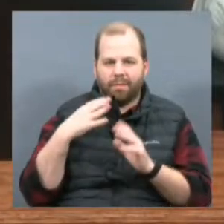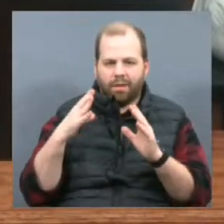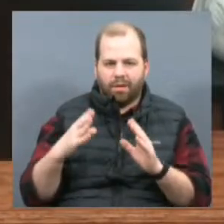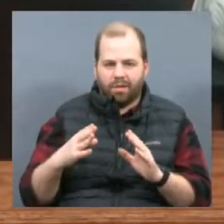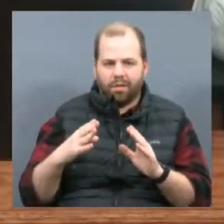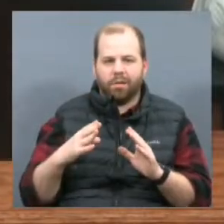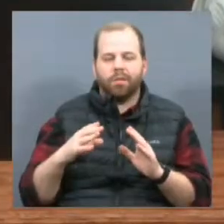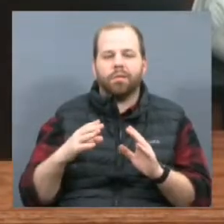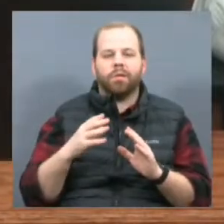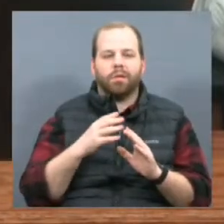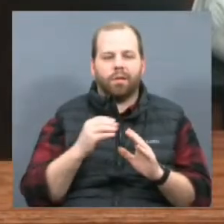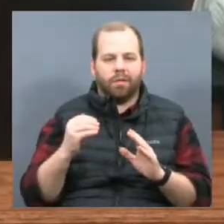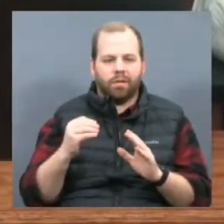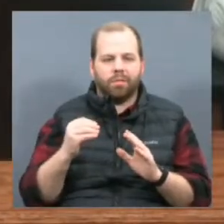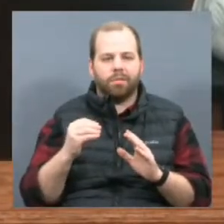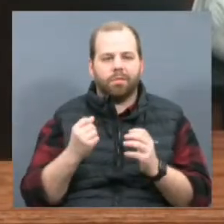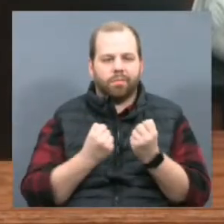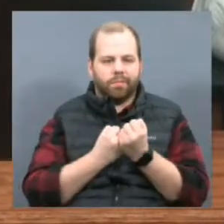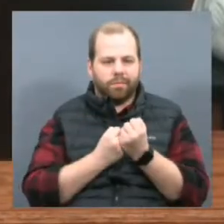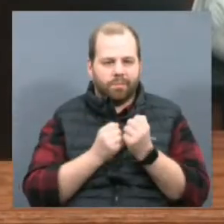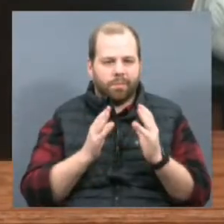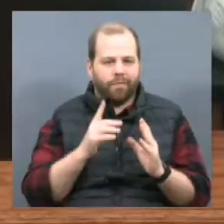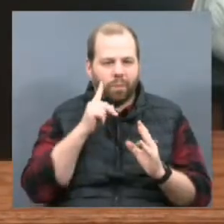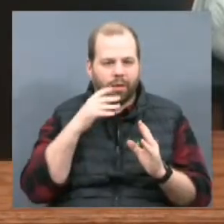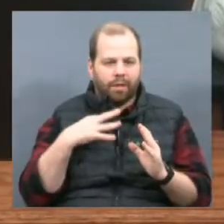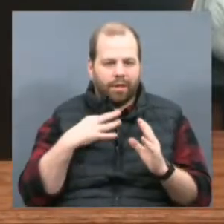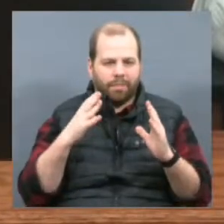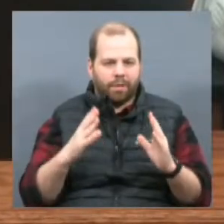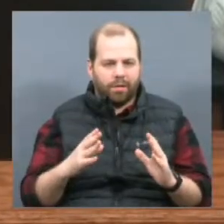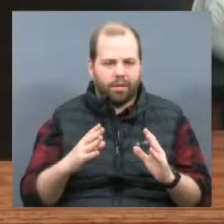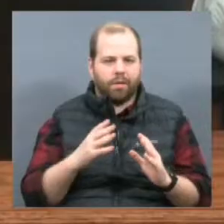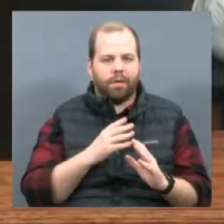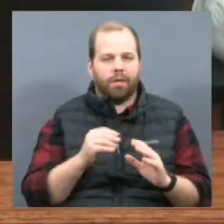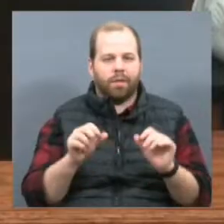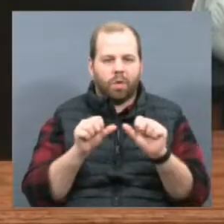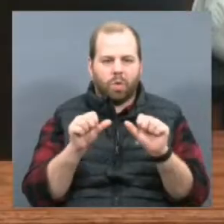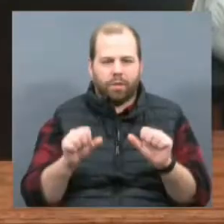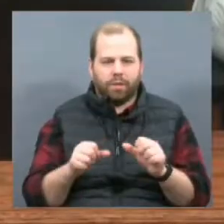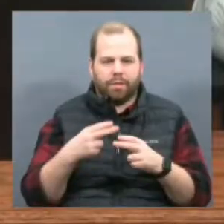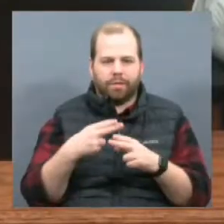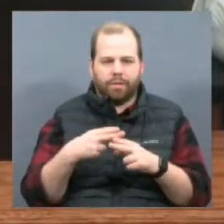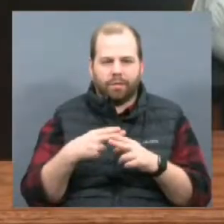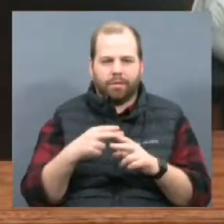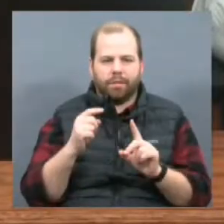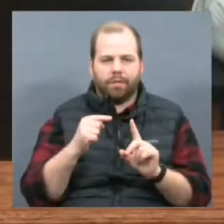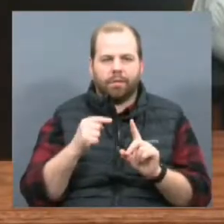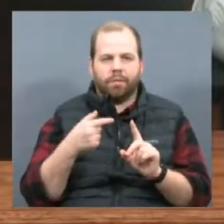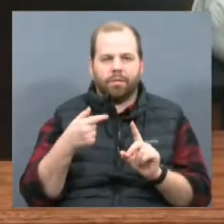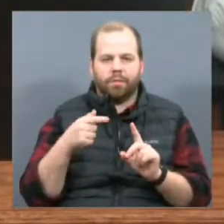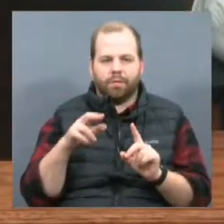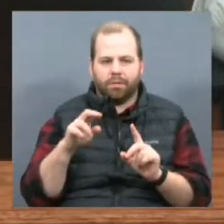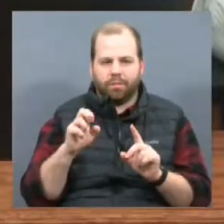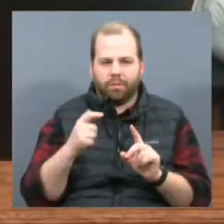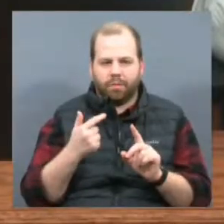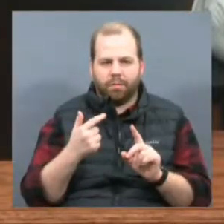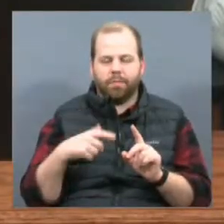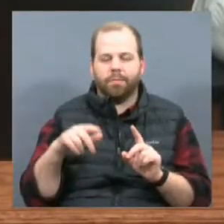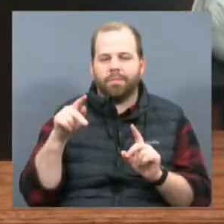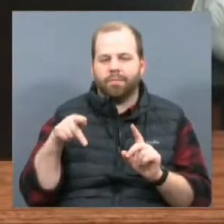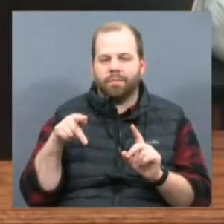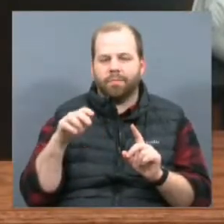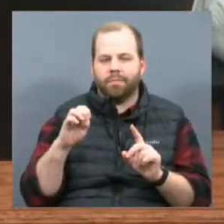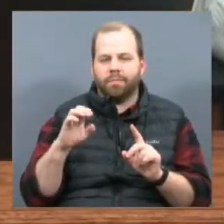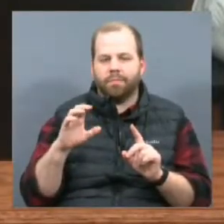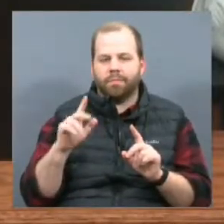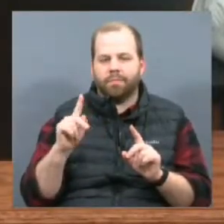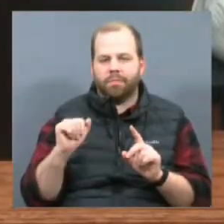or on behalf of the applicant, and also the architect's name. Greg Mr. Peckham, yeah. Mr. Peckham. Mhm. So